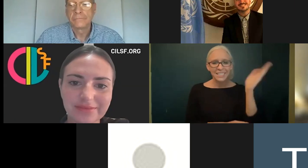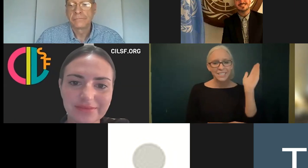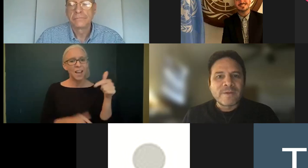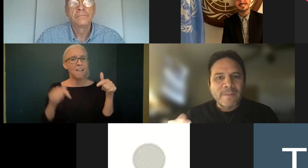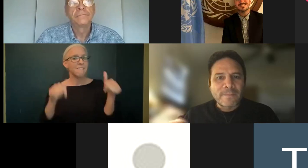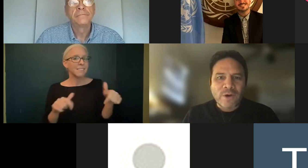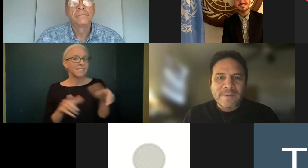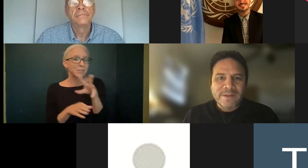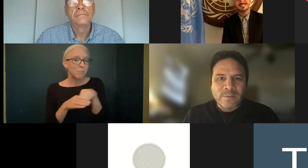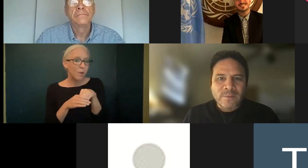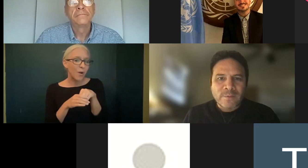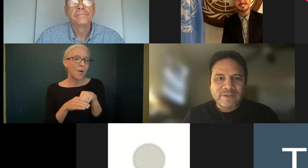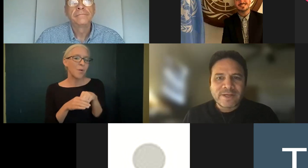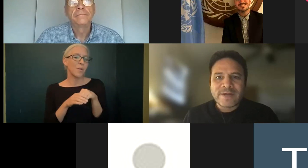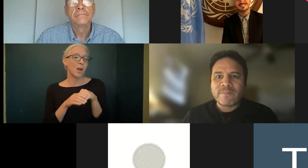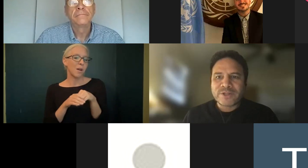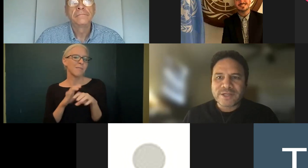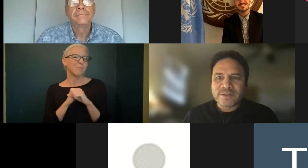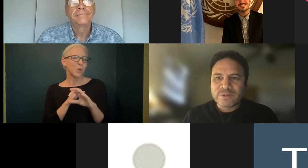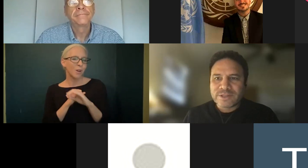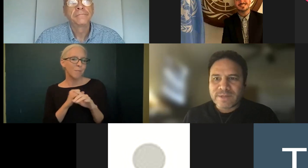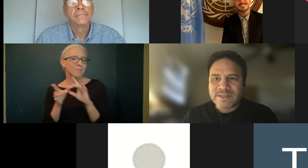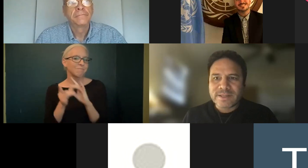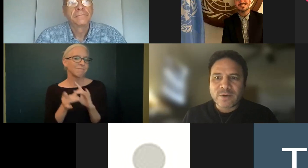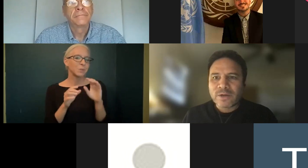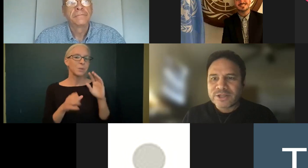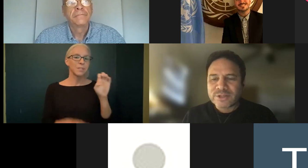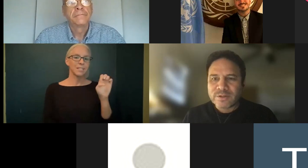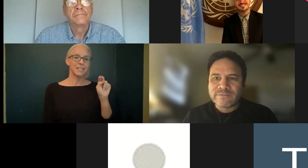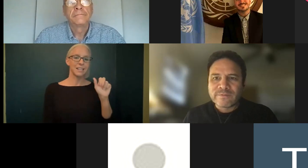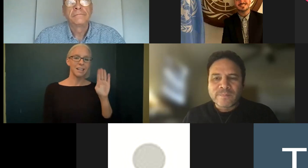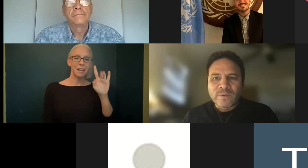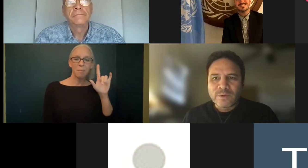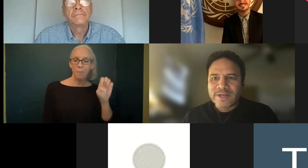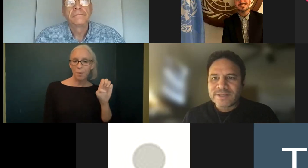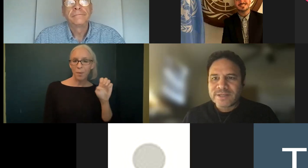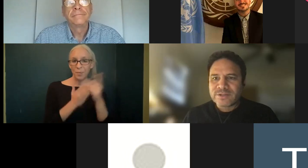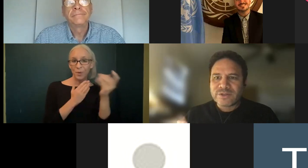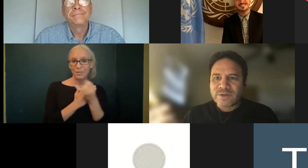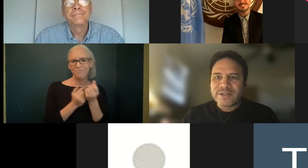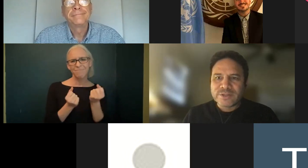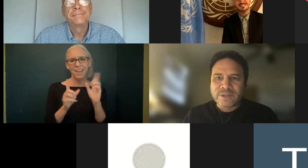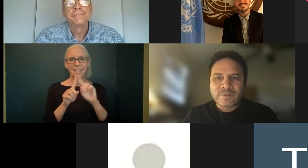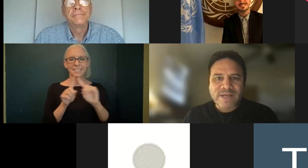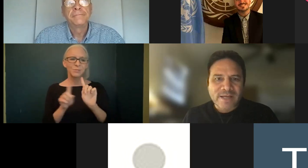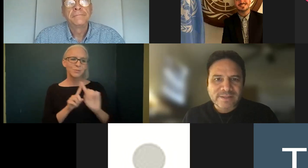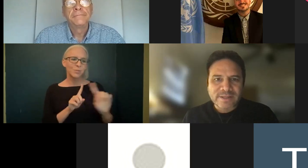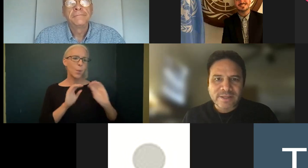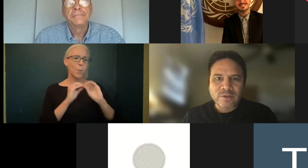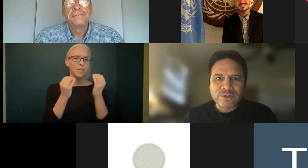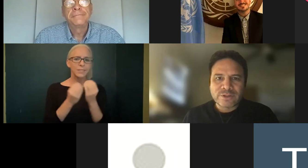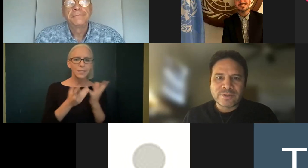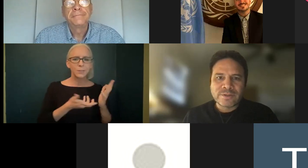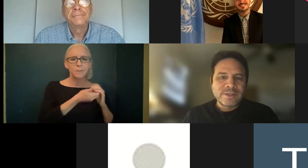the programming that we have at the Enable Project, which is basically a coalition of organizations that are trying to increase access